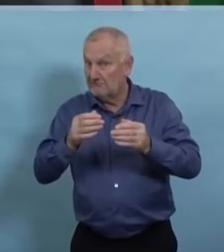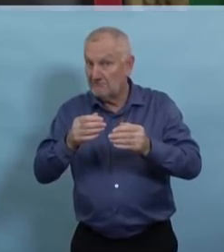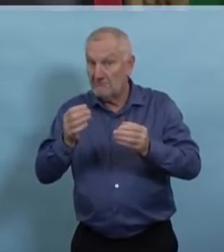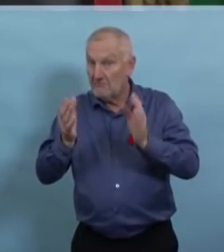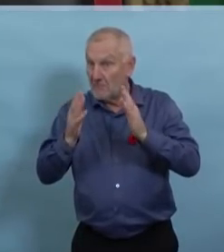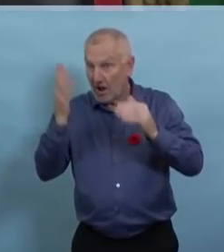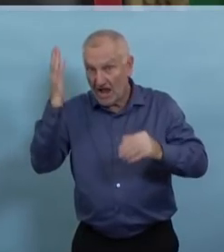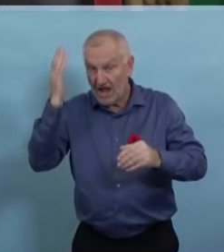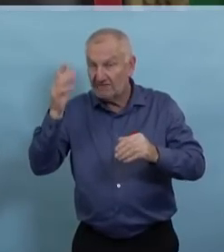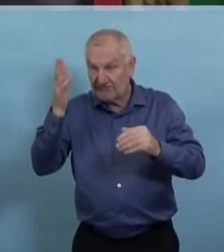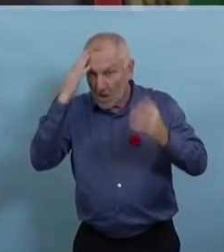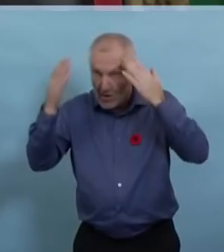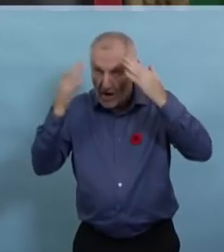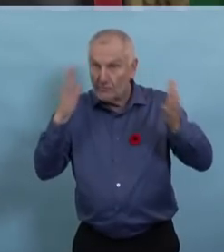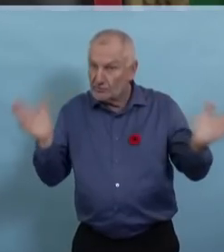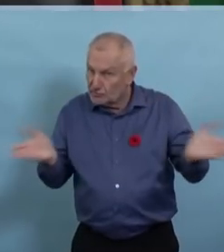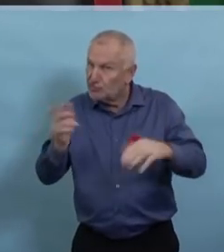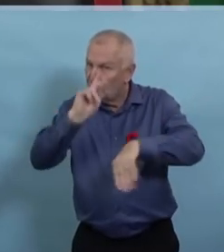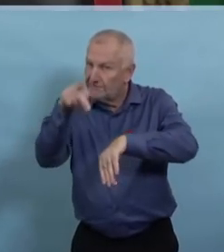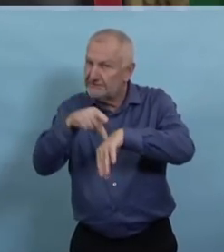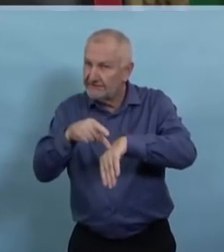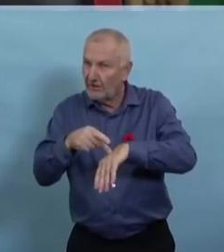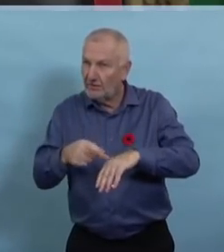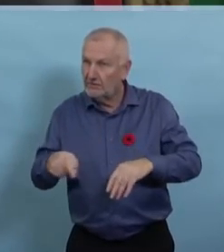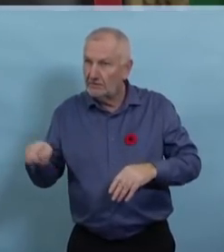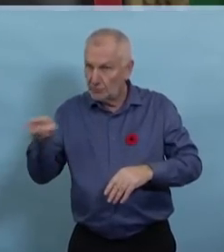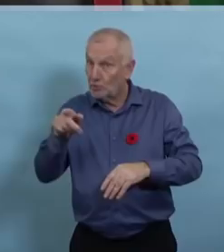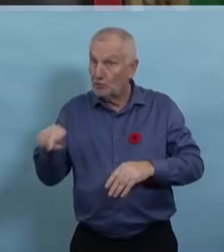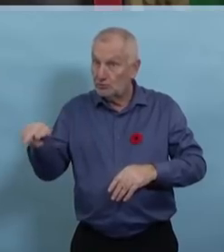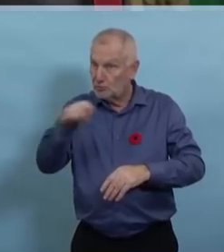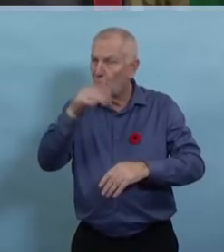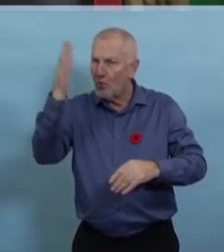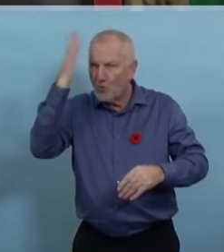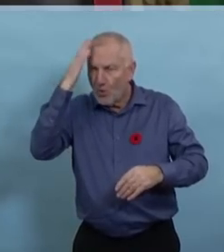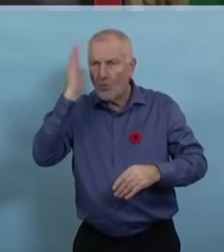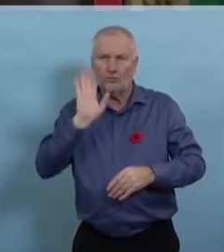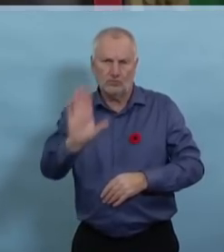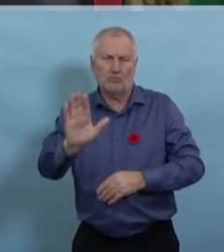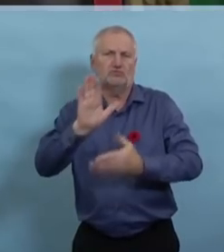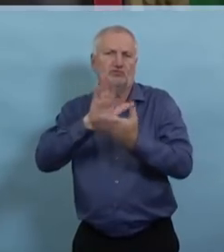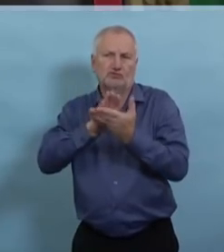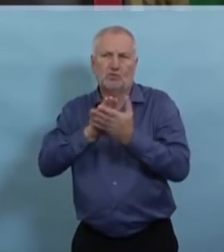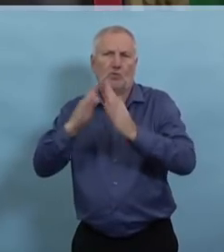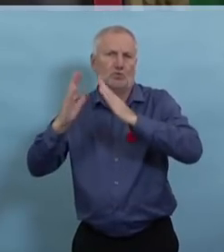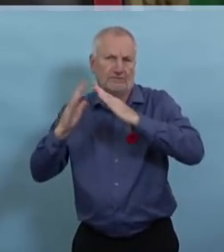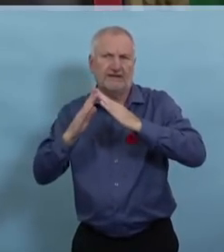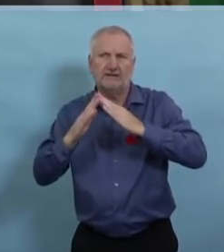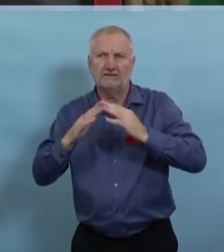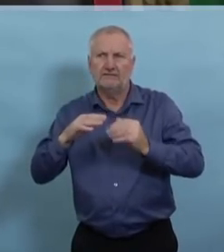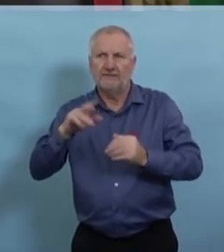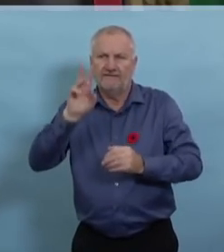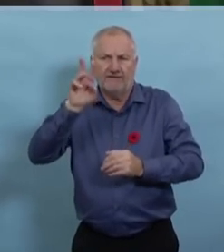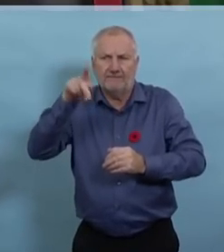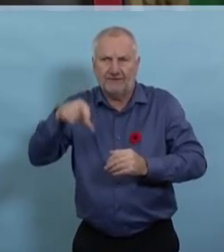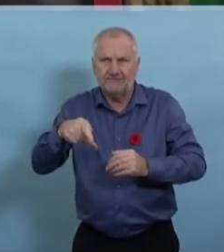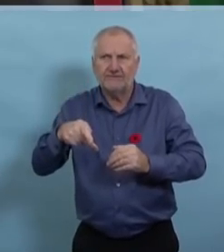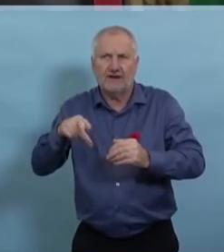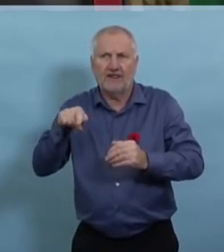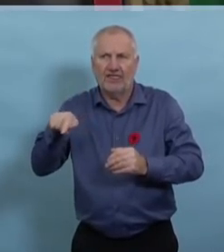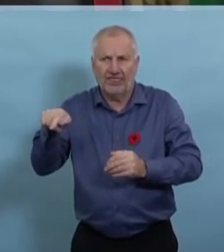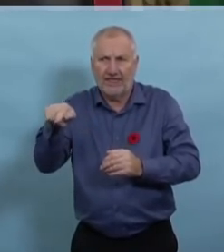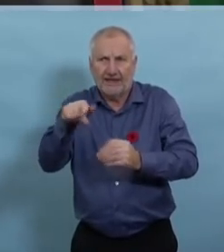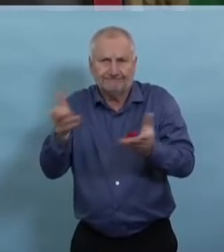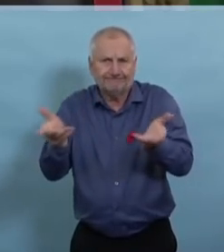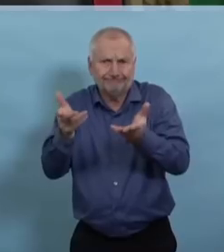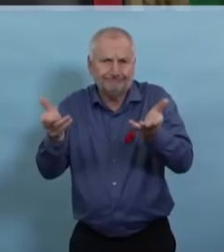that. Principals know their school communities and vice principals. They've been here since the beginning